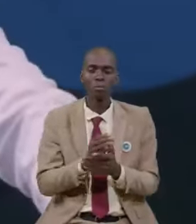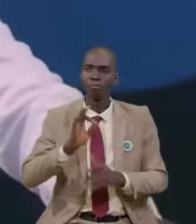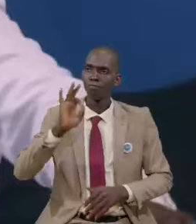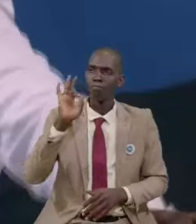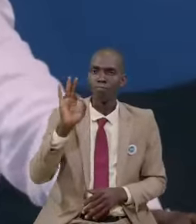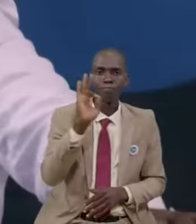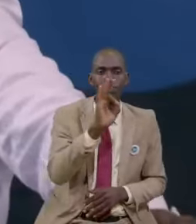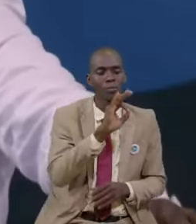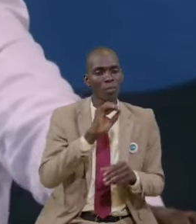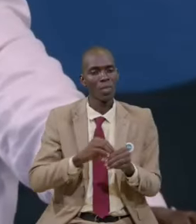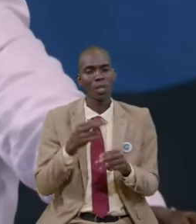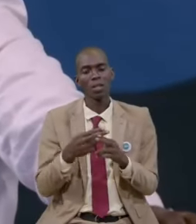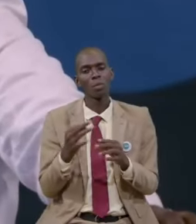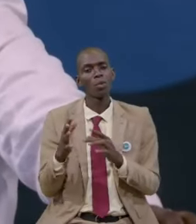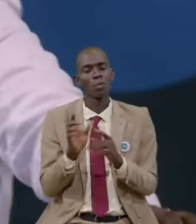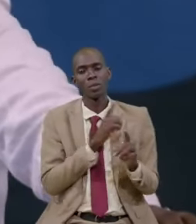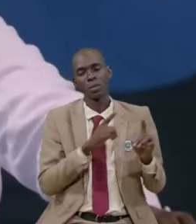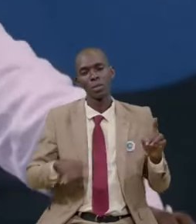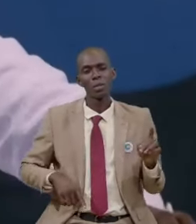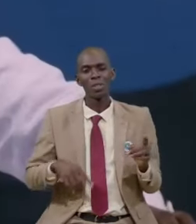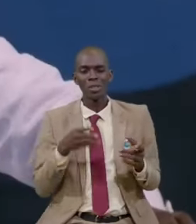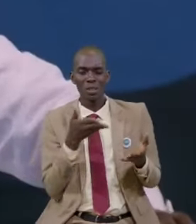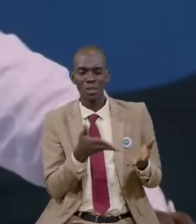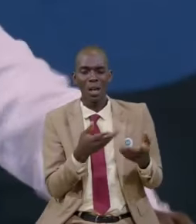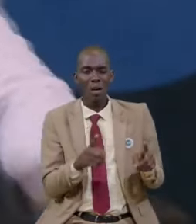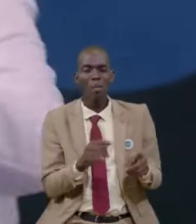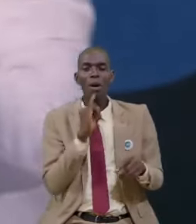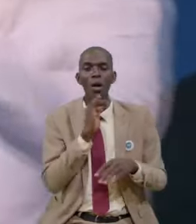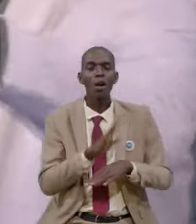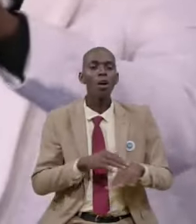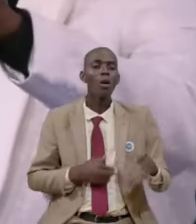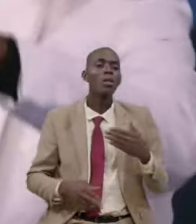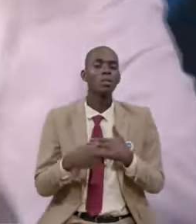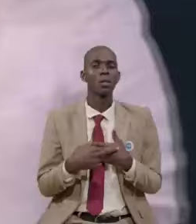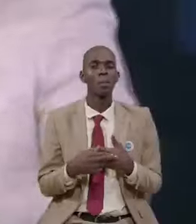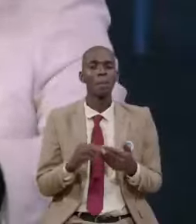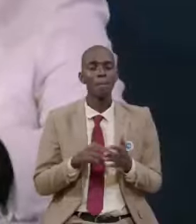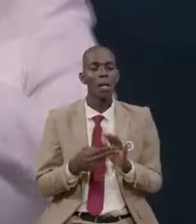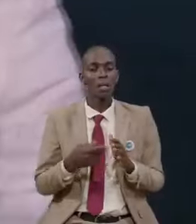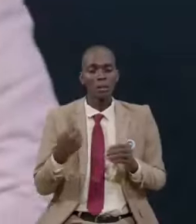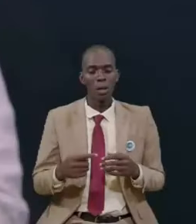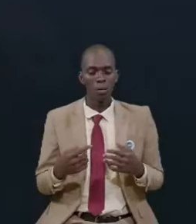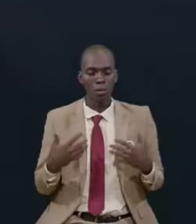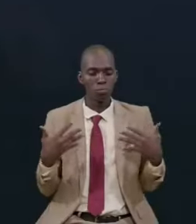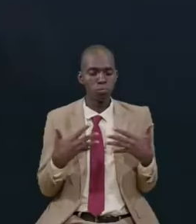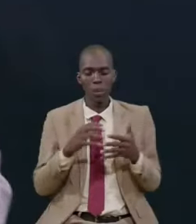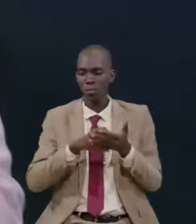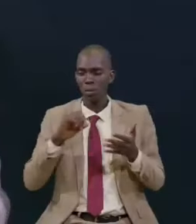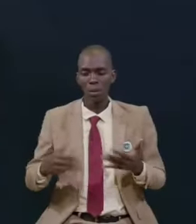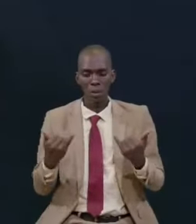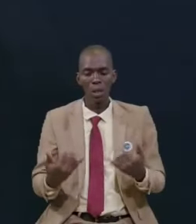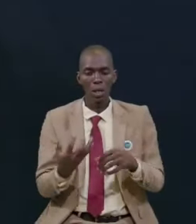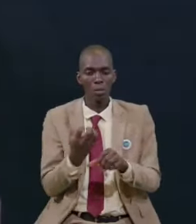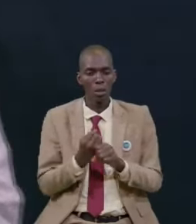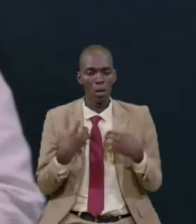The courage had come back. The conviction had come back. And the reality of his life now came